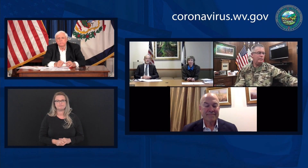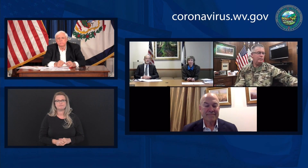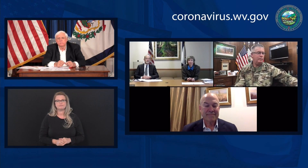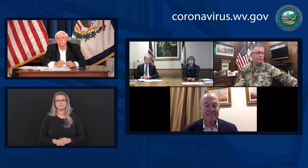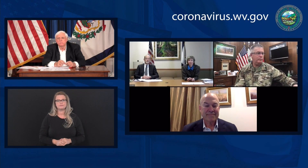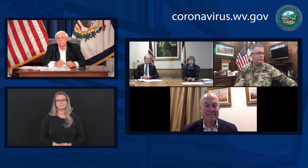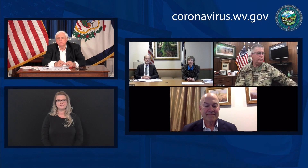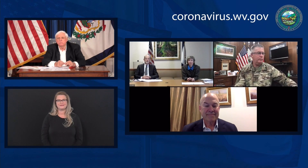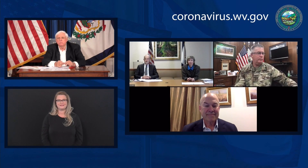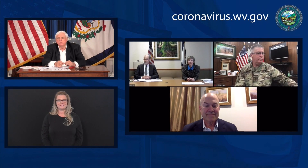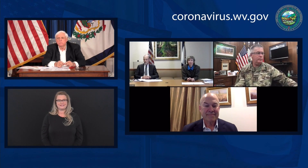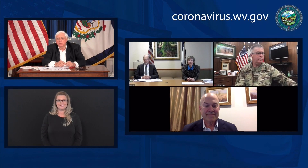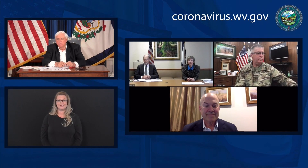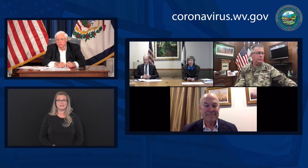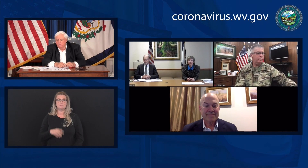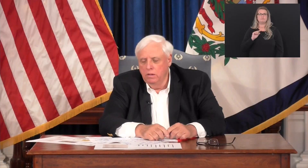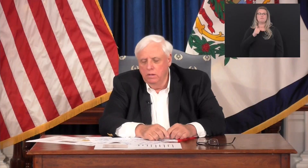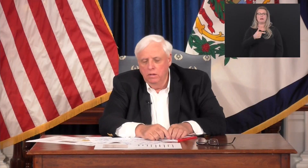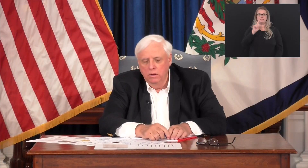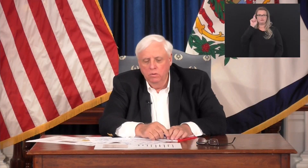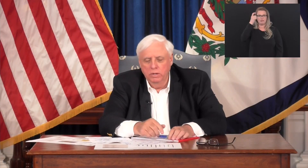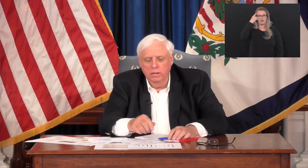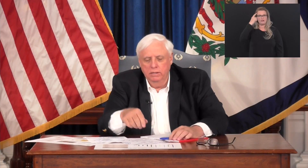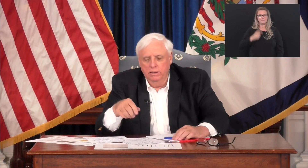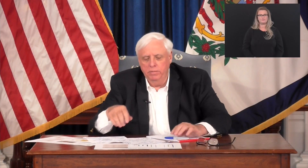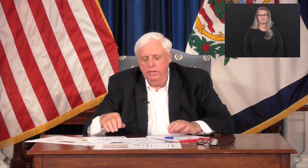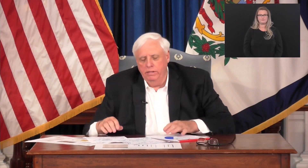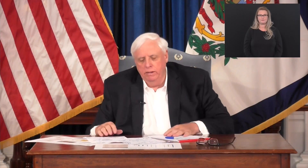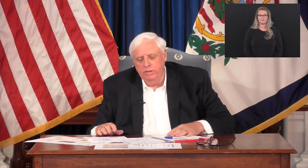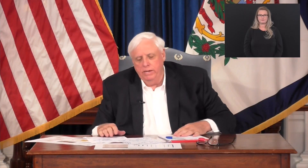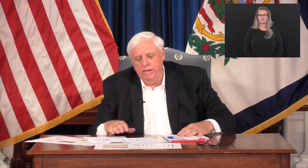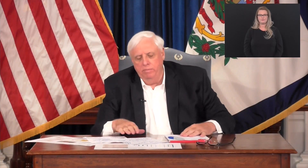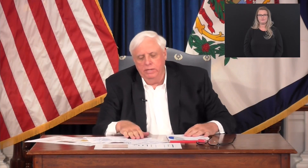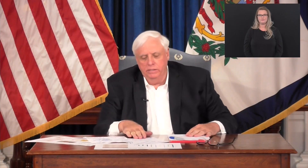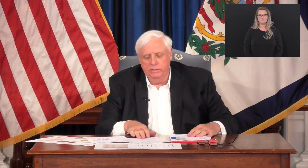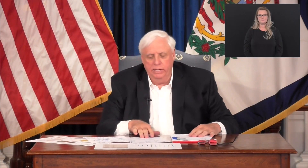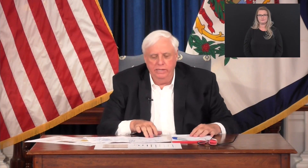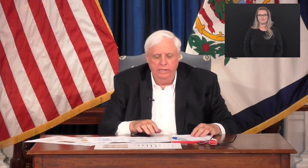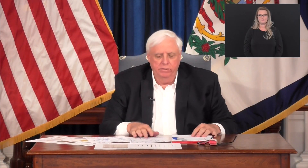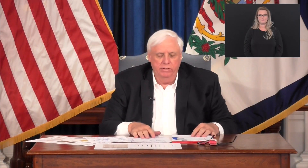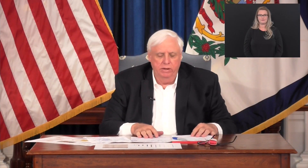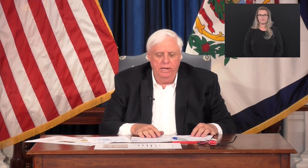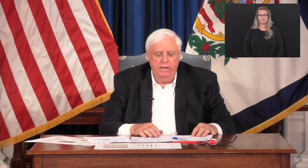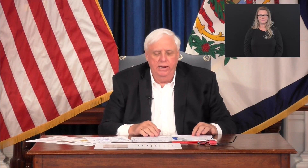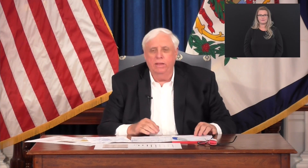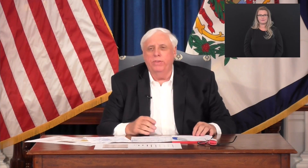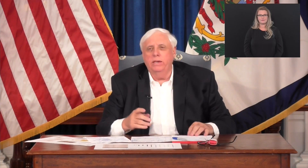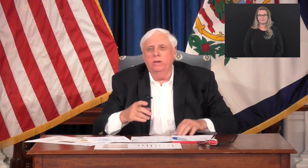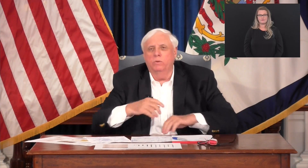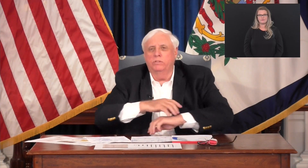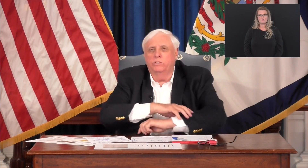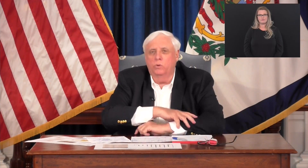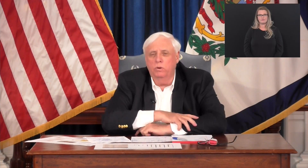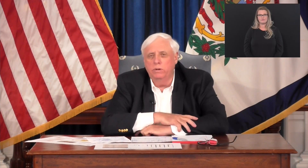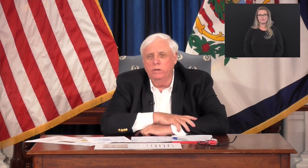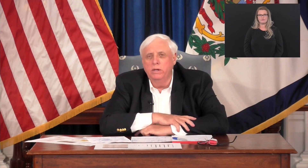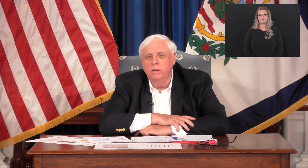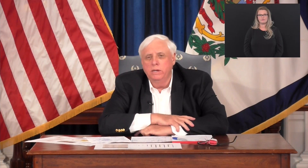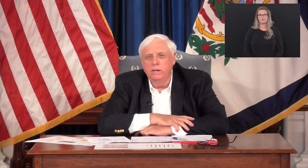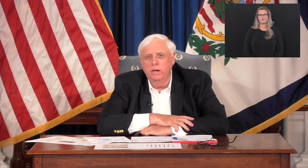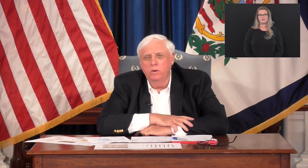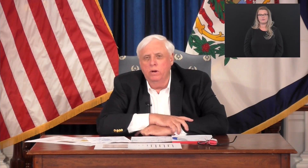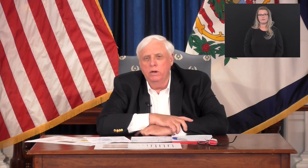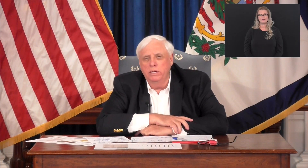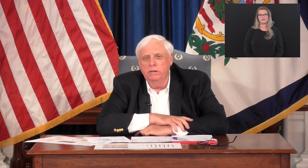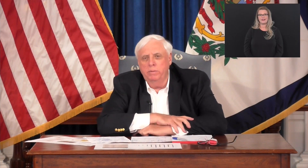All right, Governor, back to you. Well, let me end up today by just saying this, and I think it was Jordan,